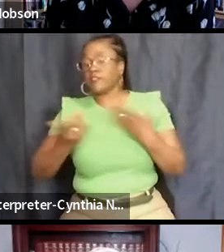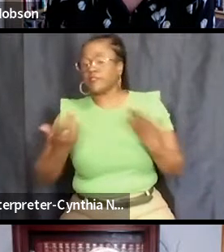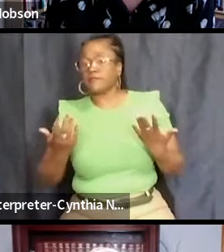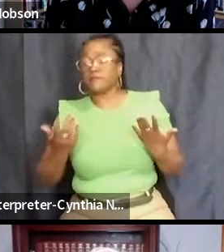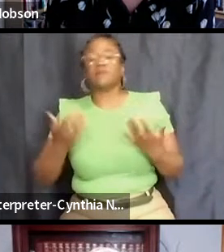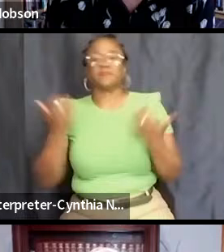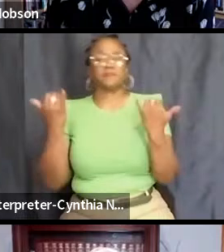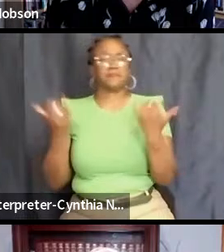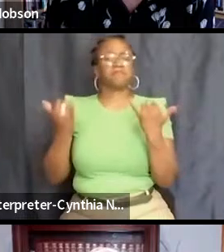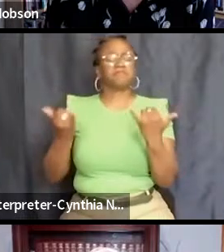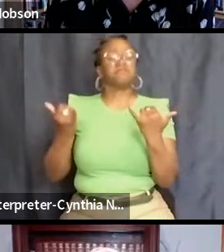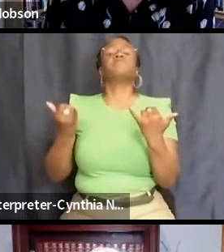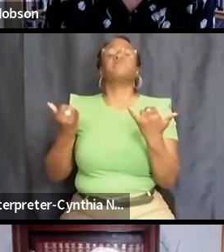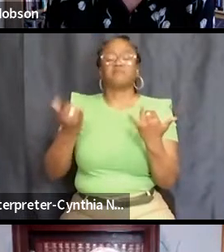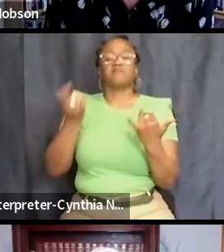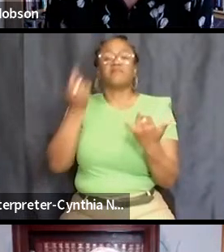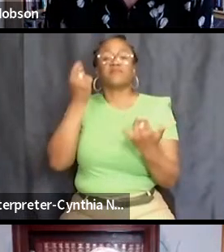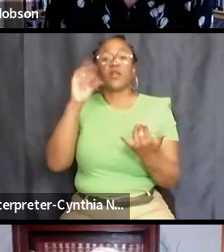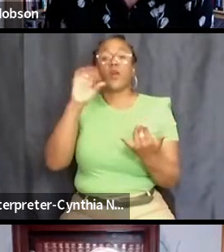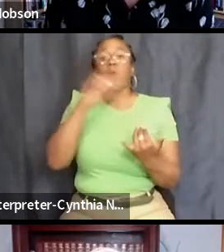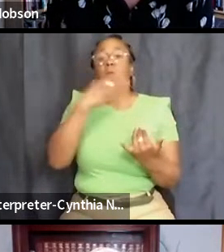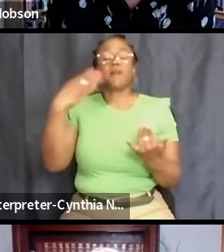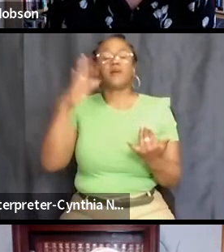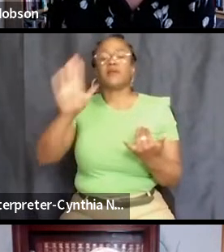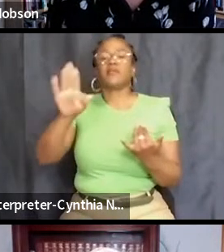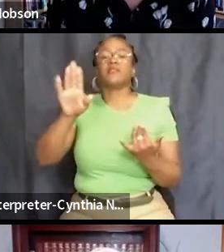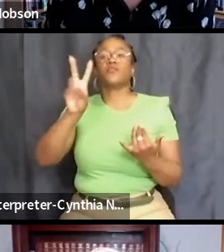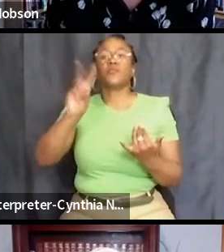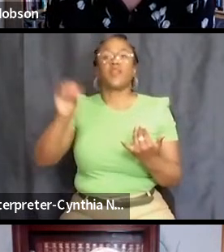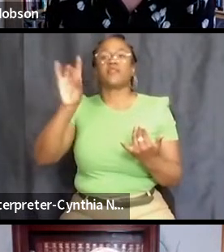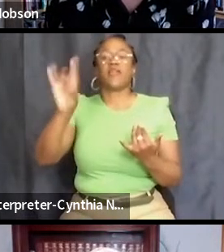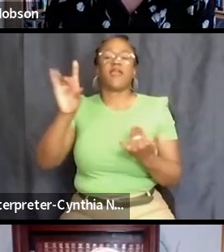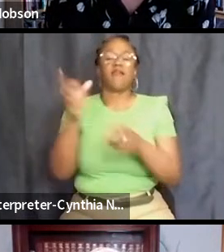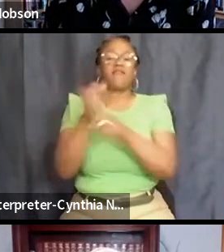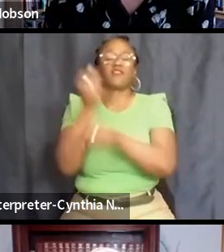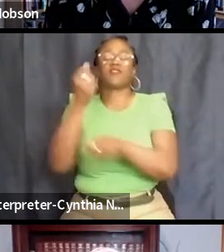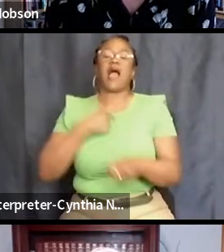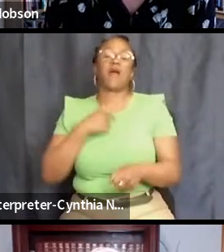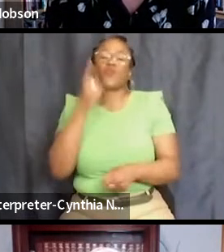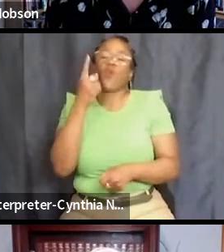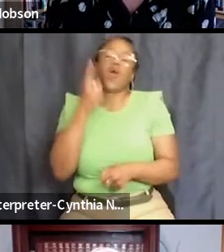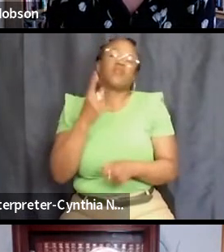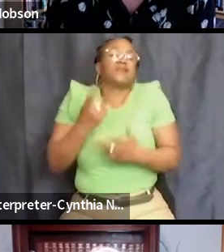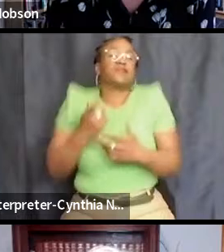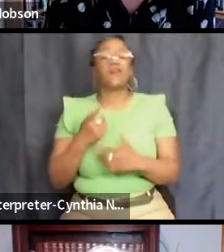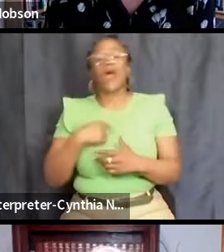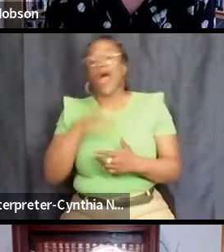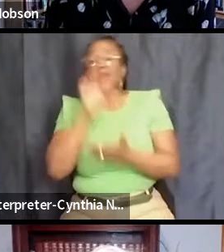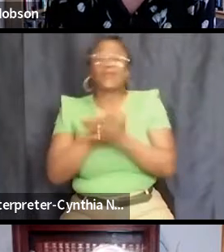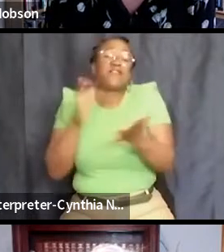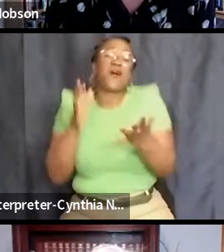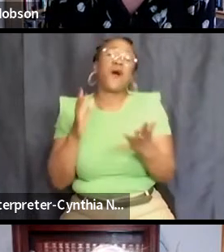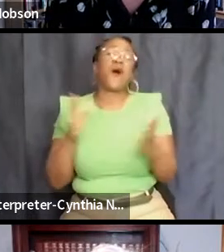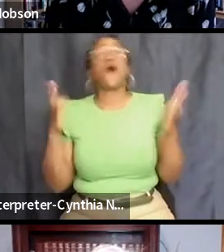Now, after Obama's 2008 victory, I was one of the naive people who believed that we had entered a